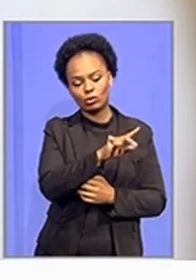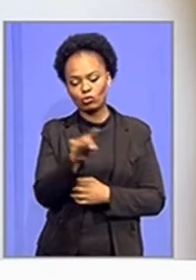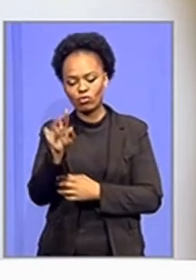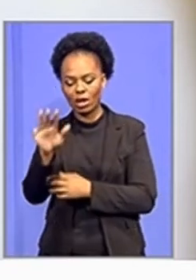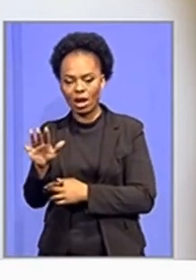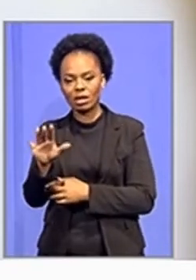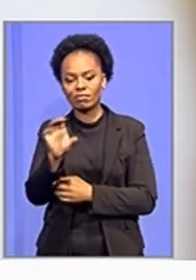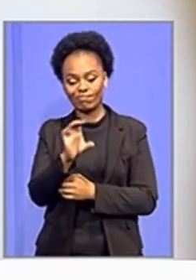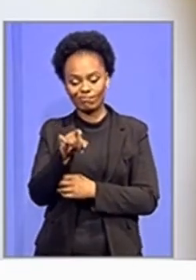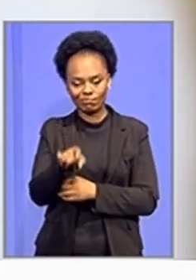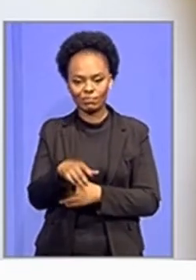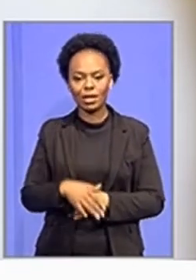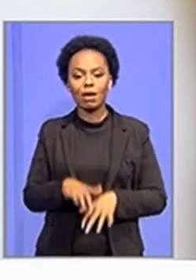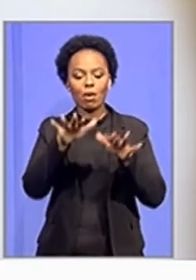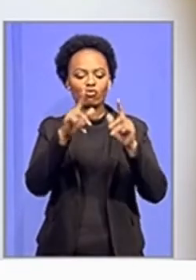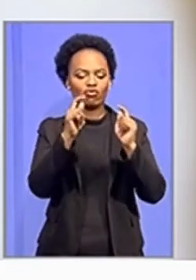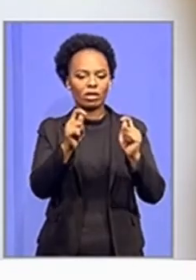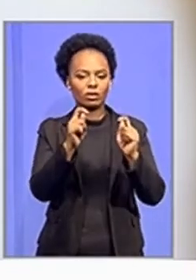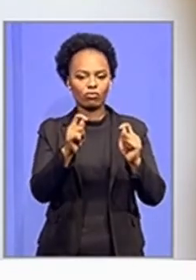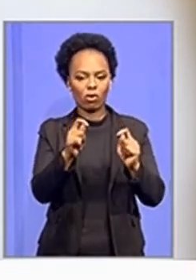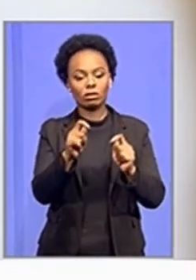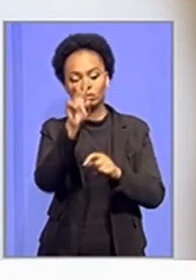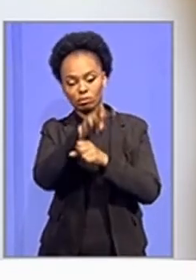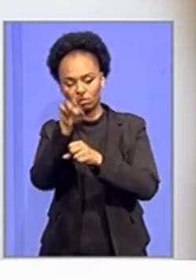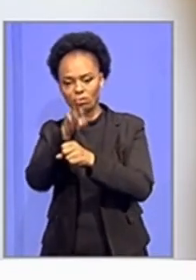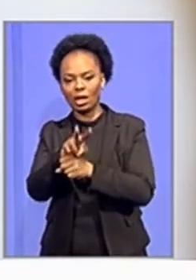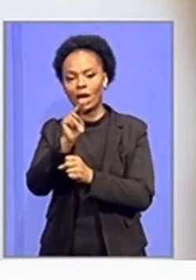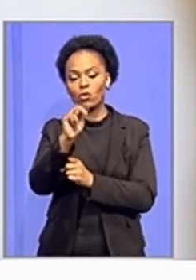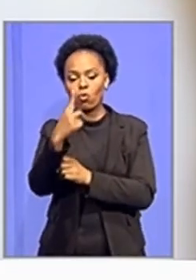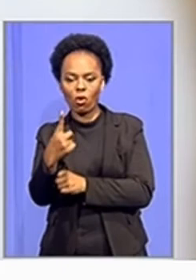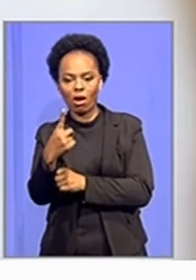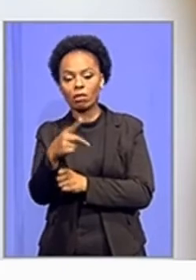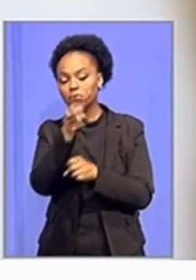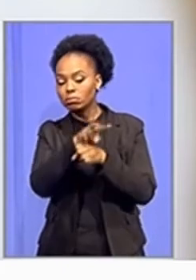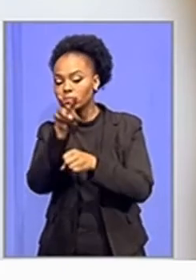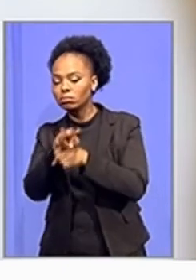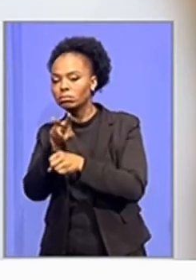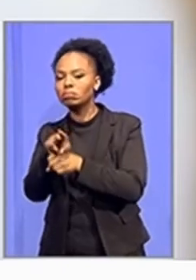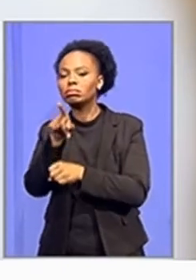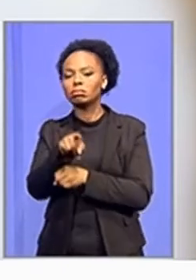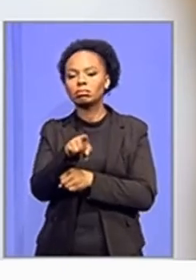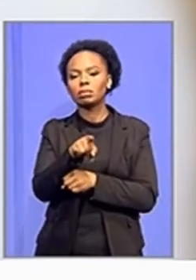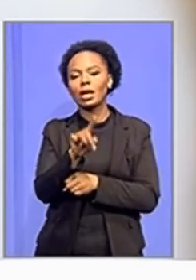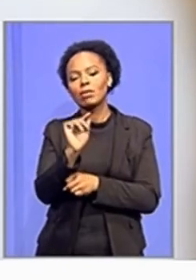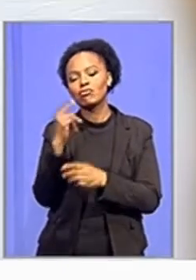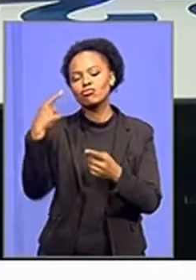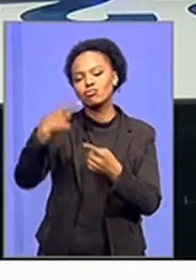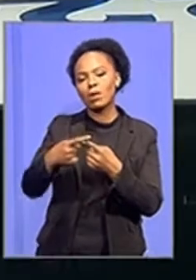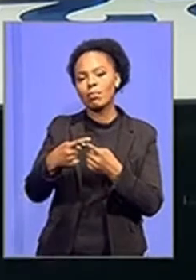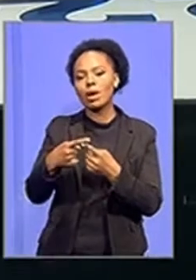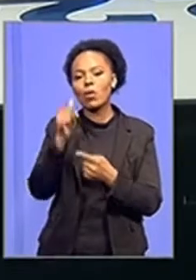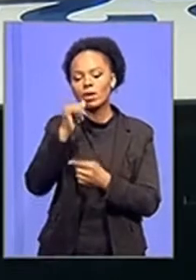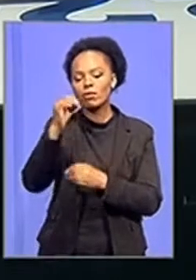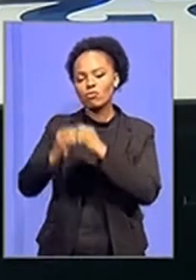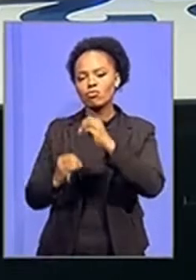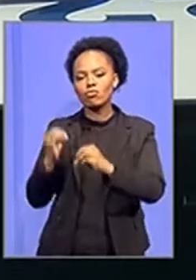in public transport throughout the night, which is why our N1 fatigue management operation will continue until 6 a.m. tomorrow morning. Balaodi